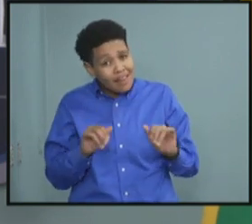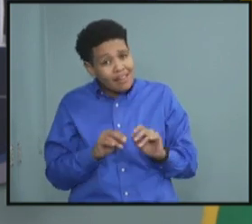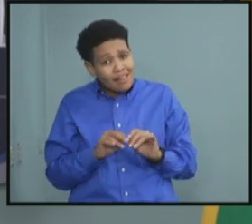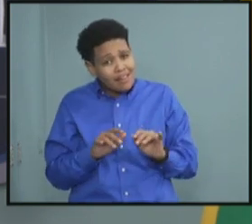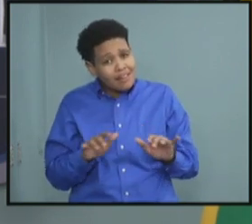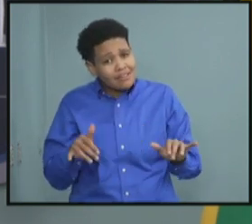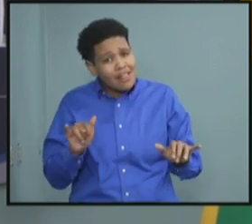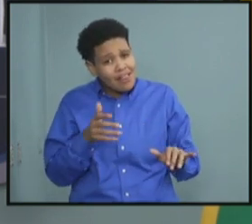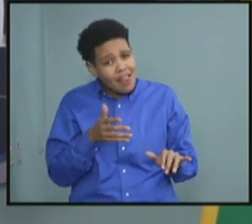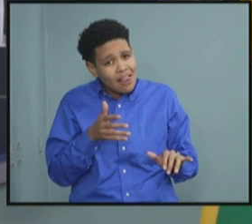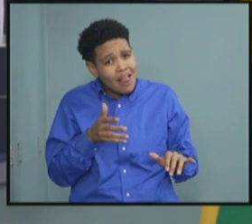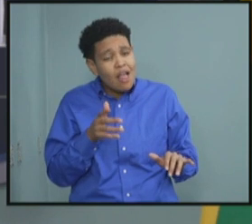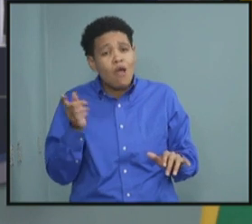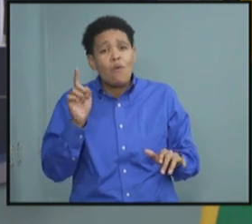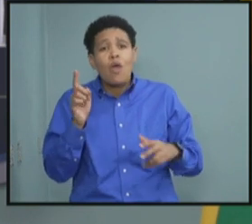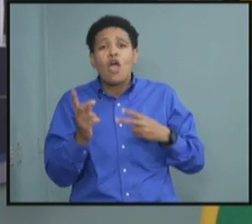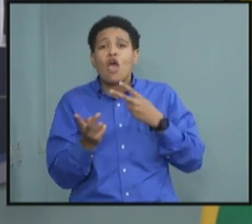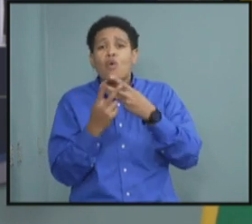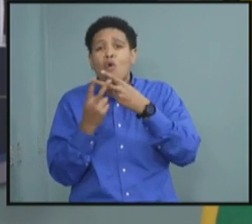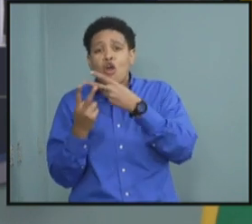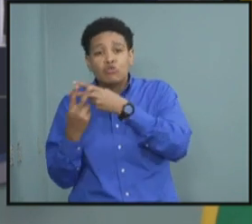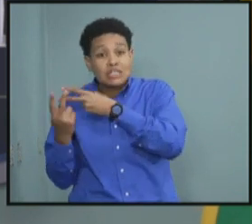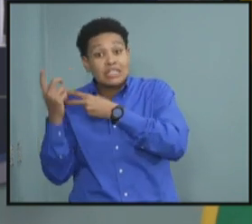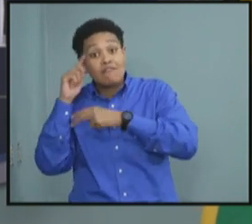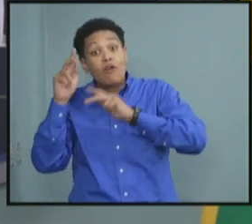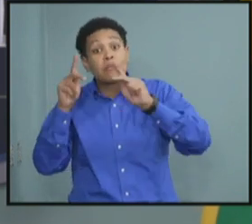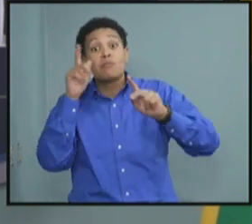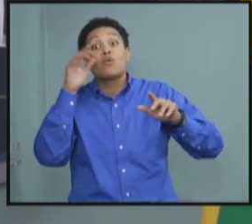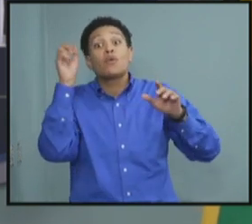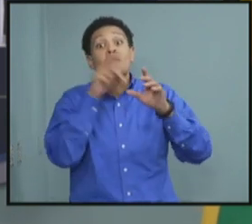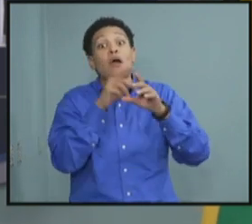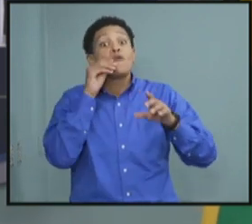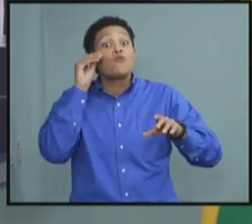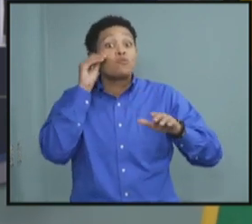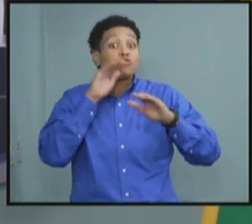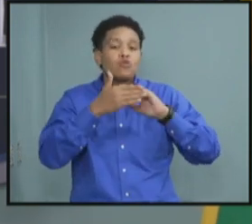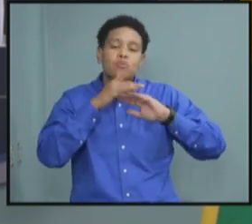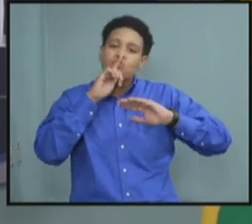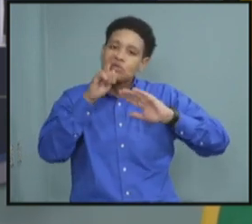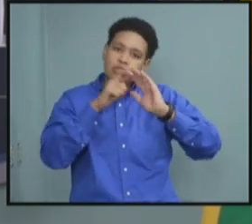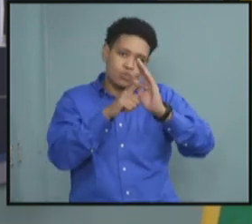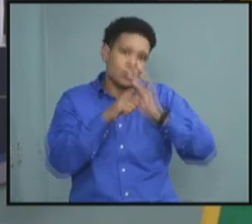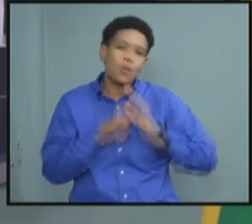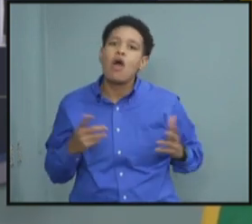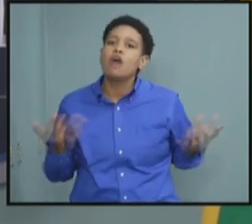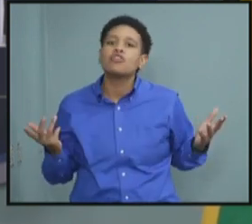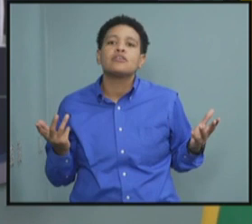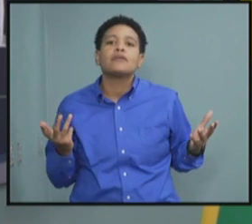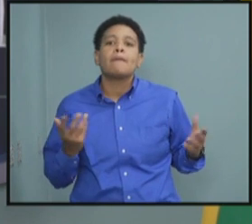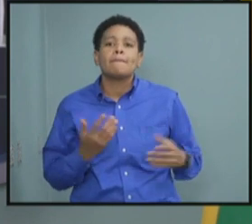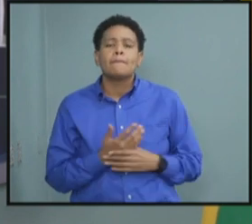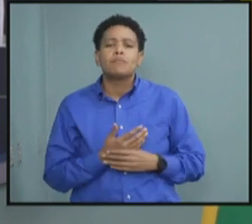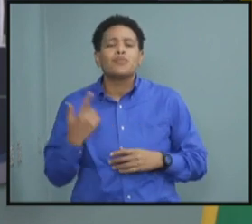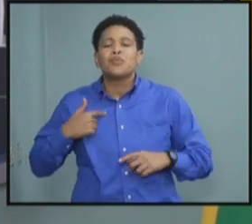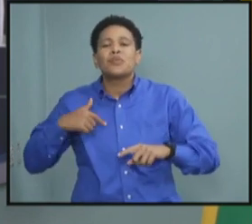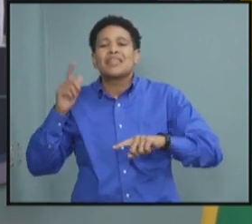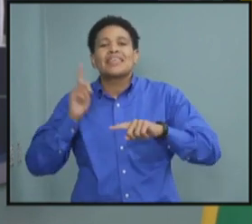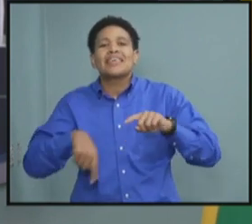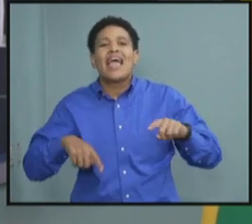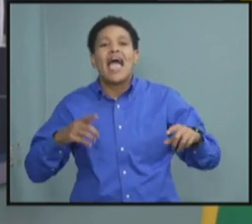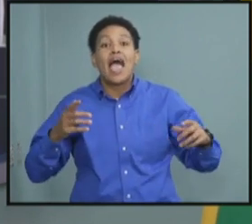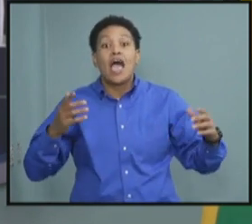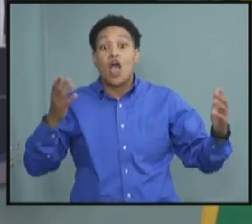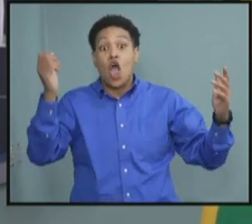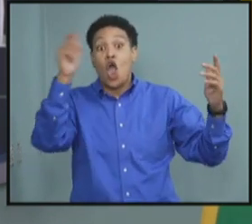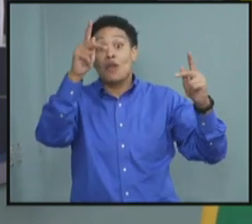where quarantine for persons re-entering is required. We can't house, as I've said,